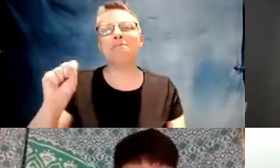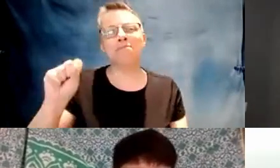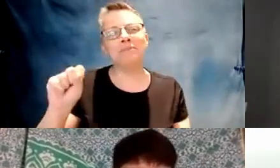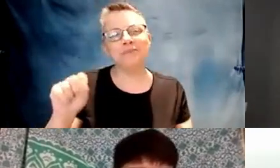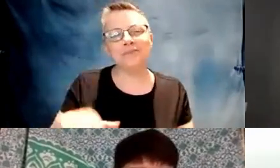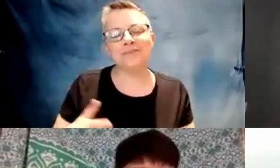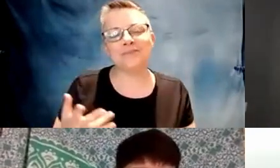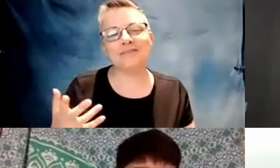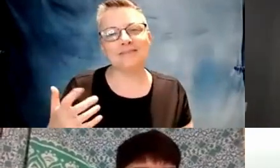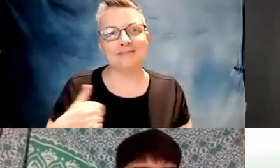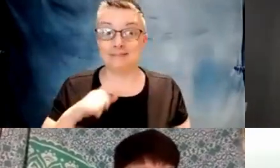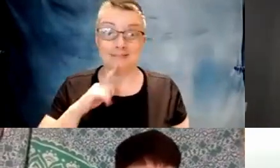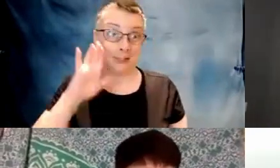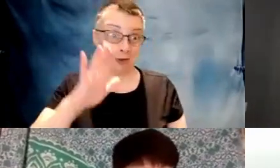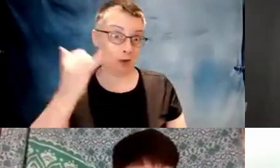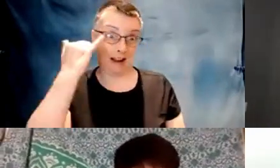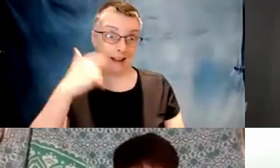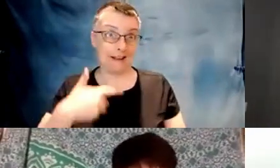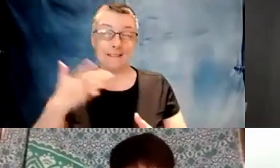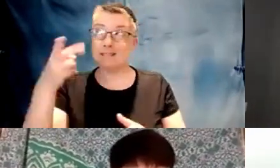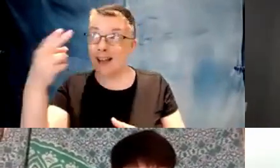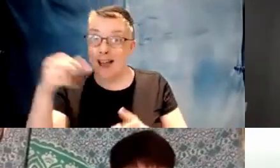be really great idea.